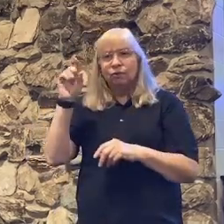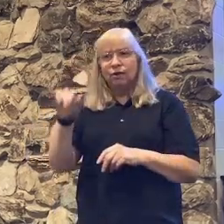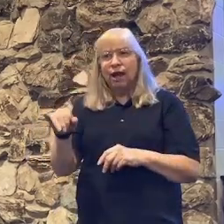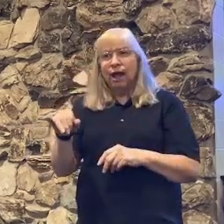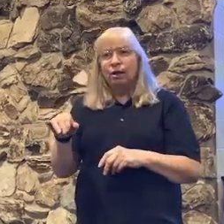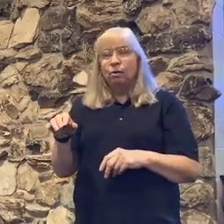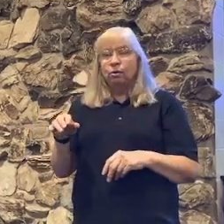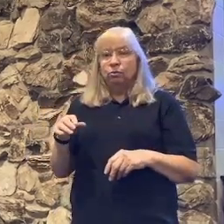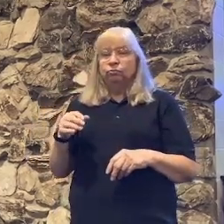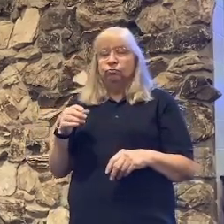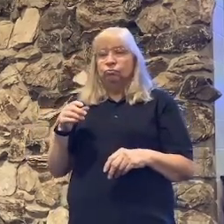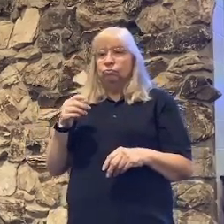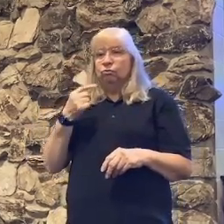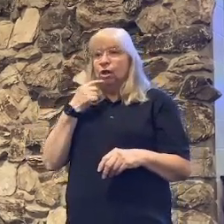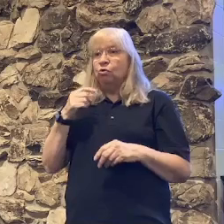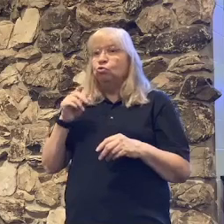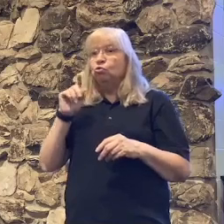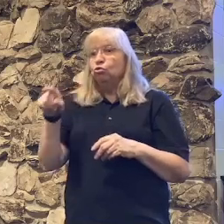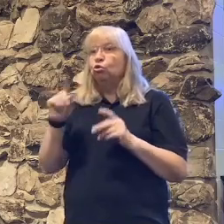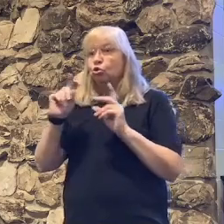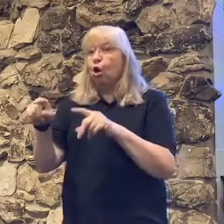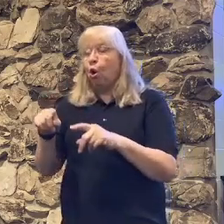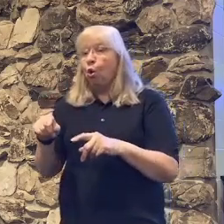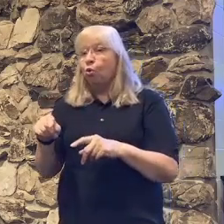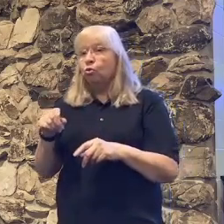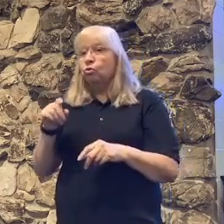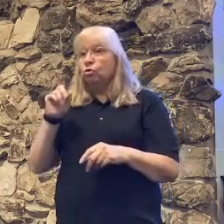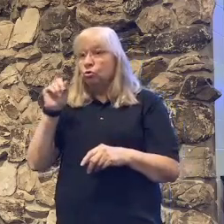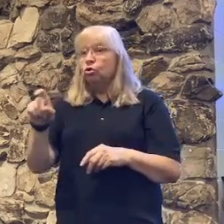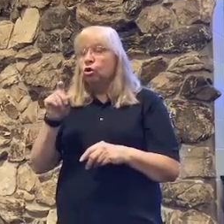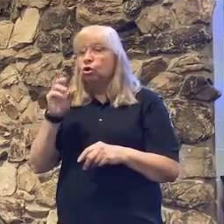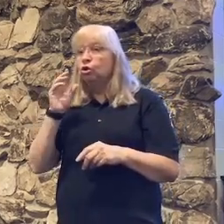went to seminary. You should know.